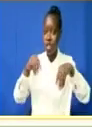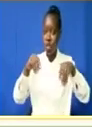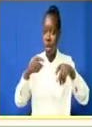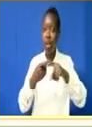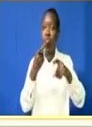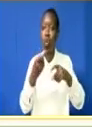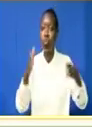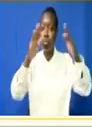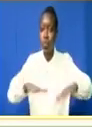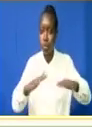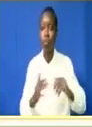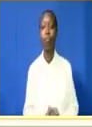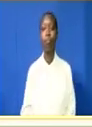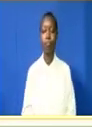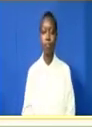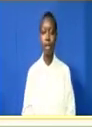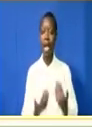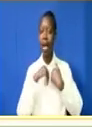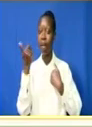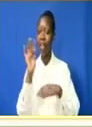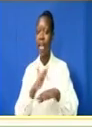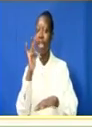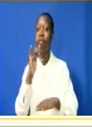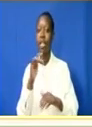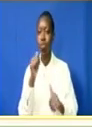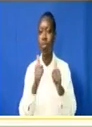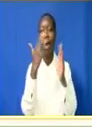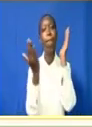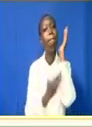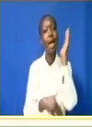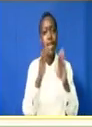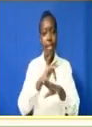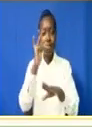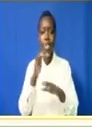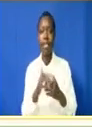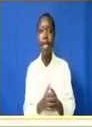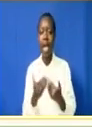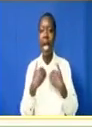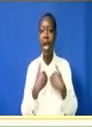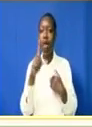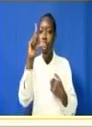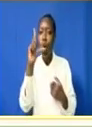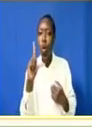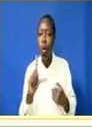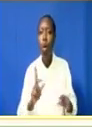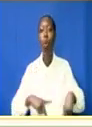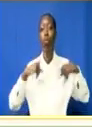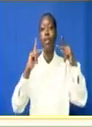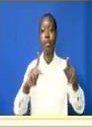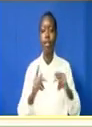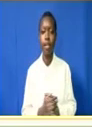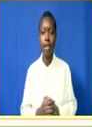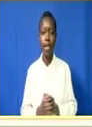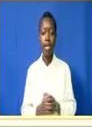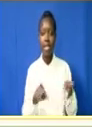caving in again. Okay. So we have other effects which are negative. Mm-hmm. We have the low yields. Mm-hmm. We talked about the low yields. Yes. We